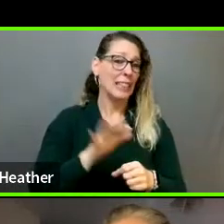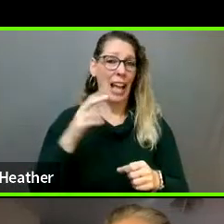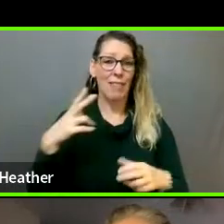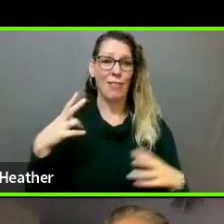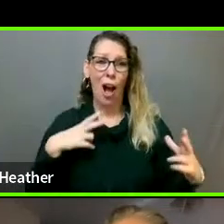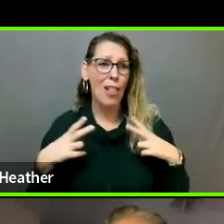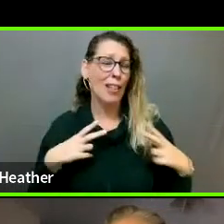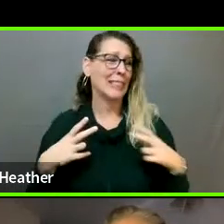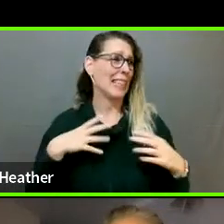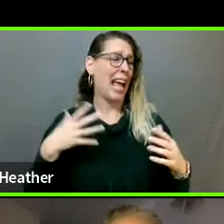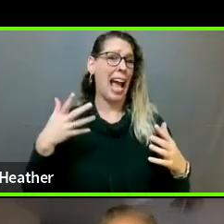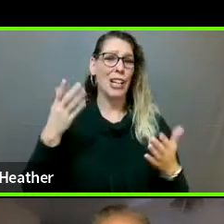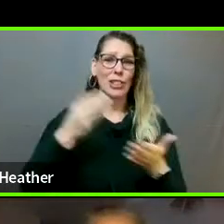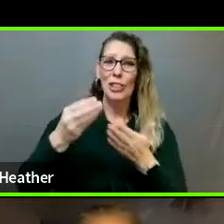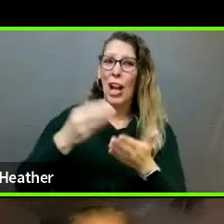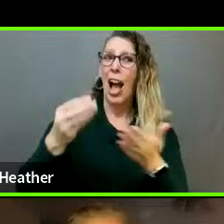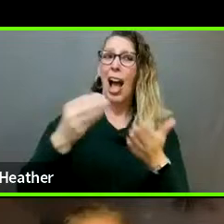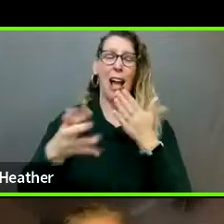airport. No, wrong question.